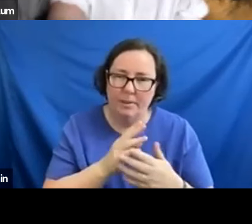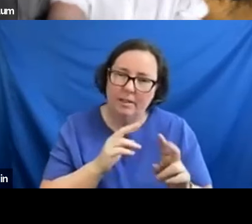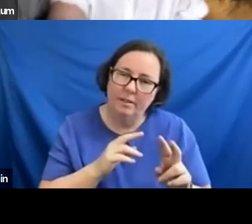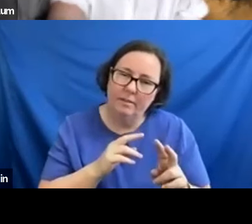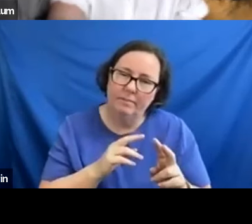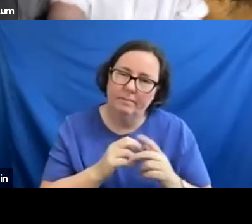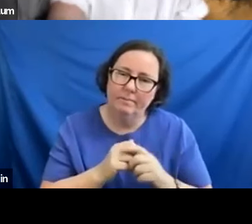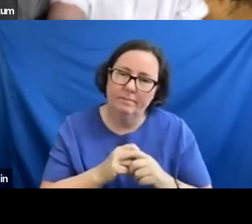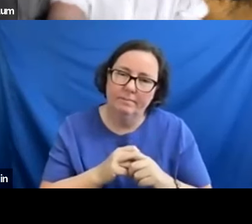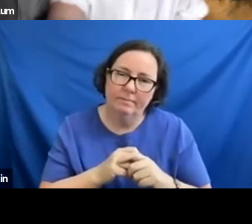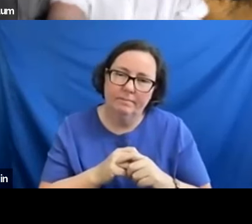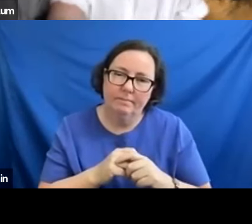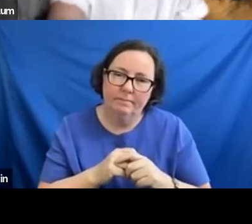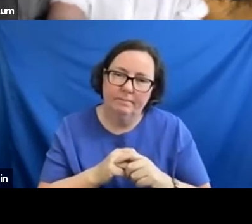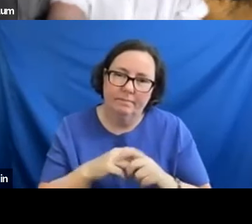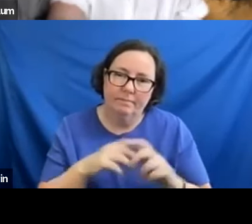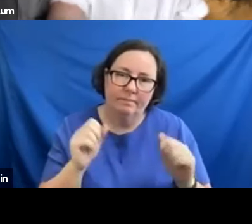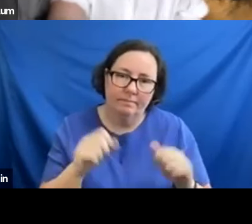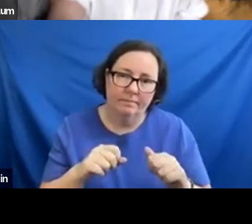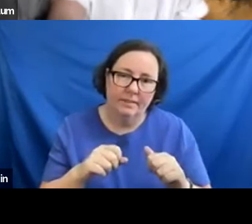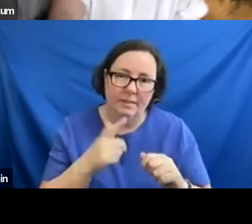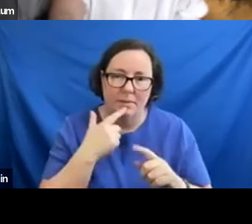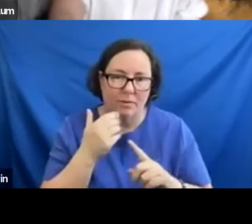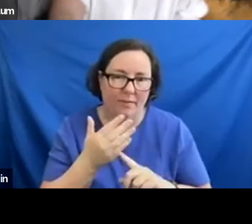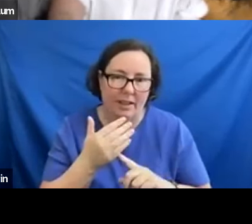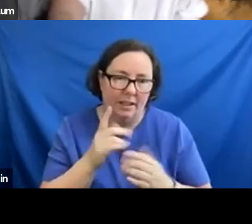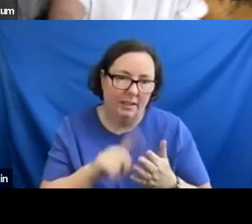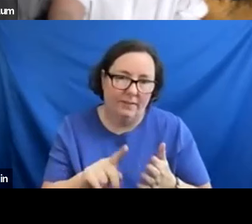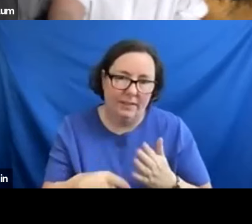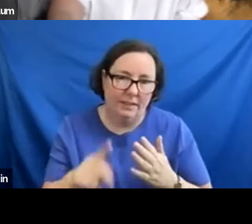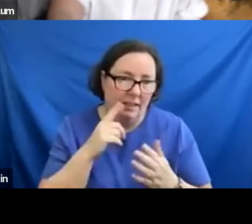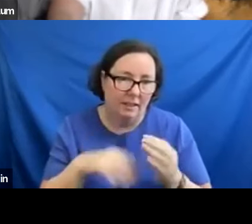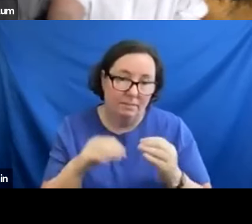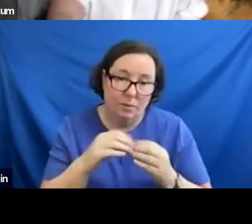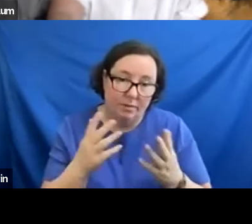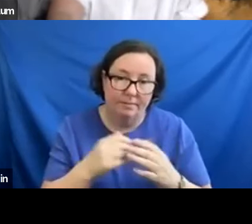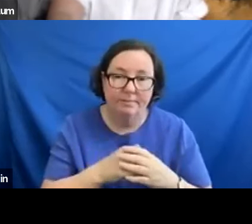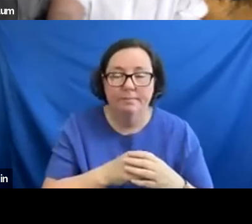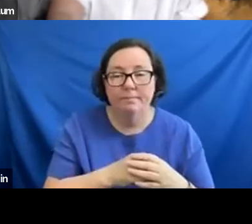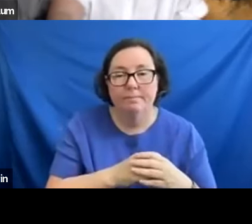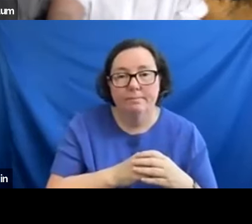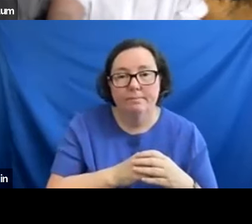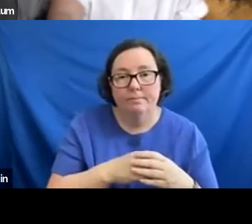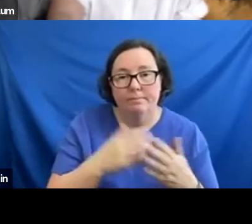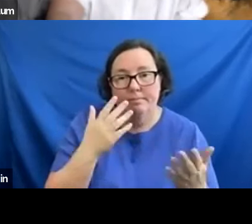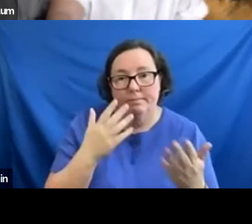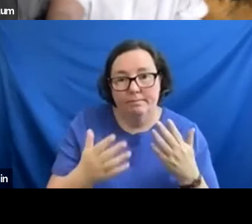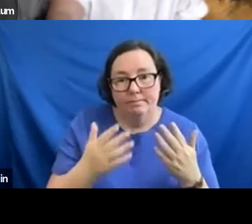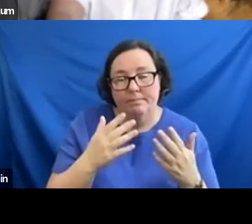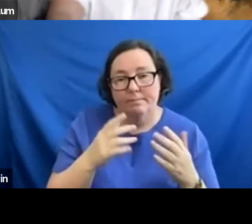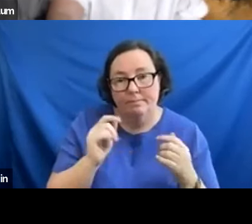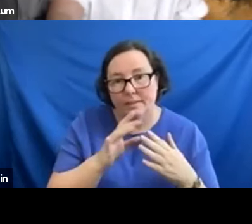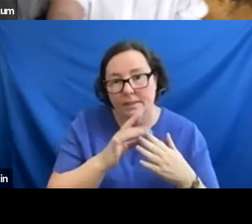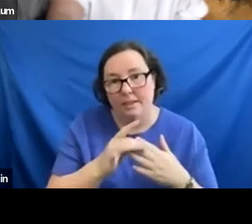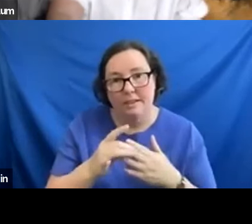where they live, that can be red flagged and investigated further, and perhaps it can lead